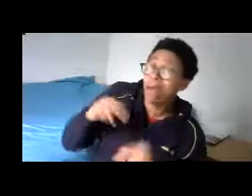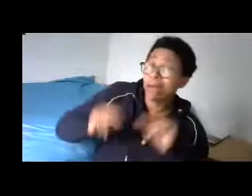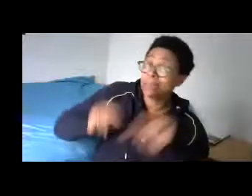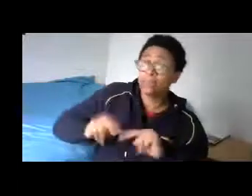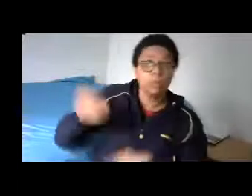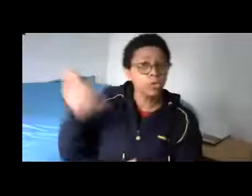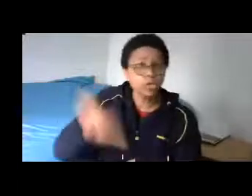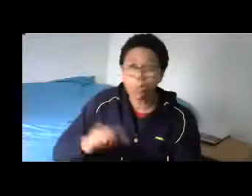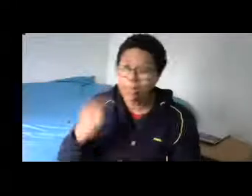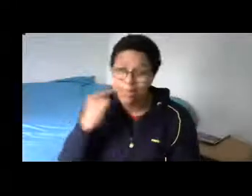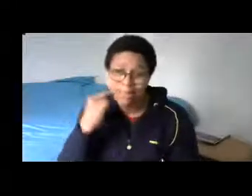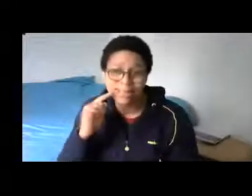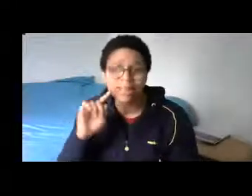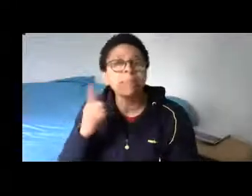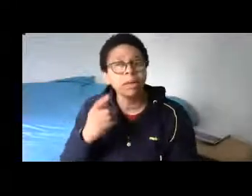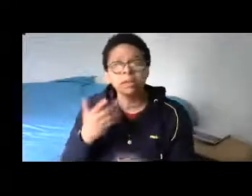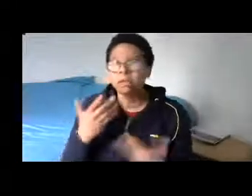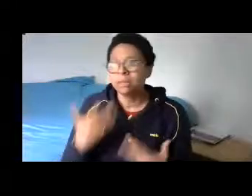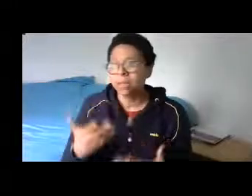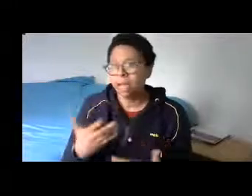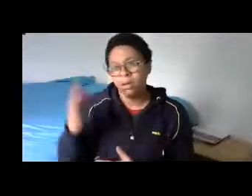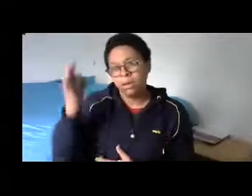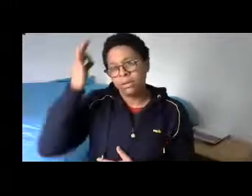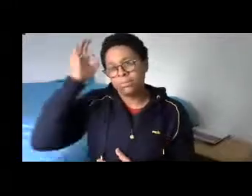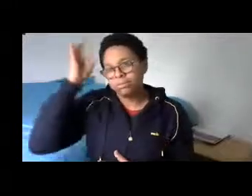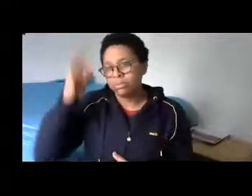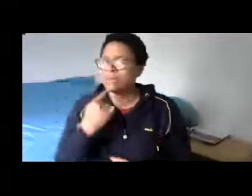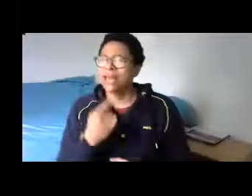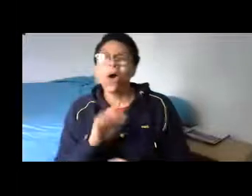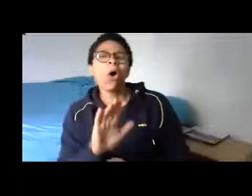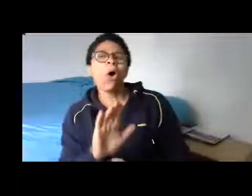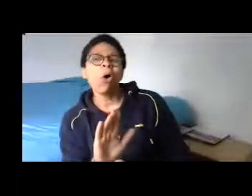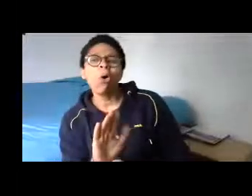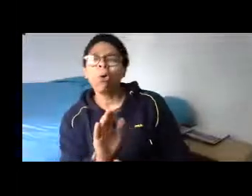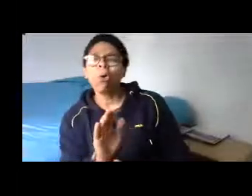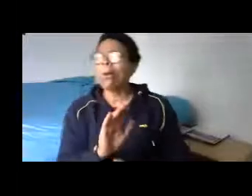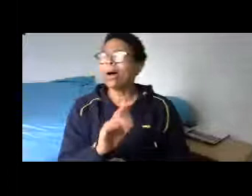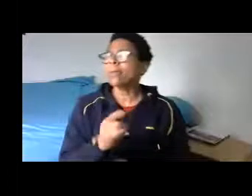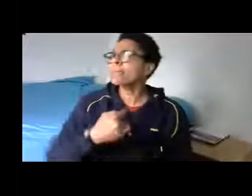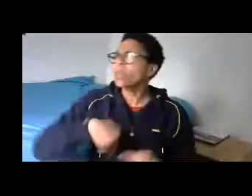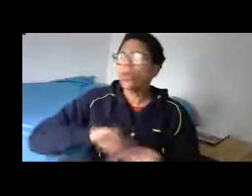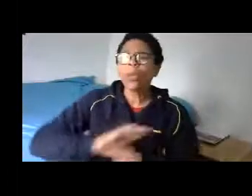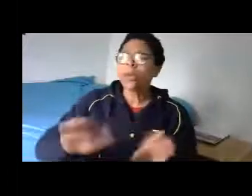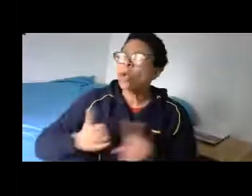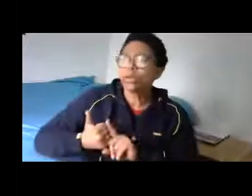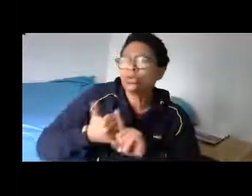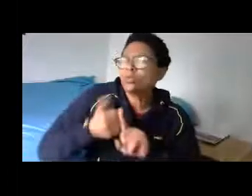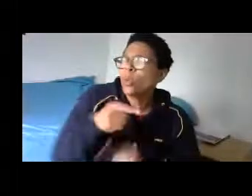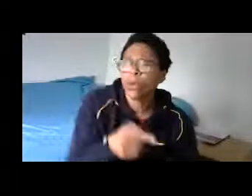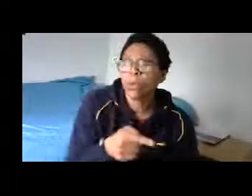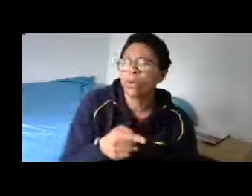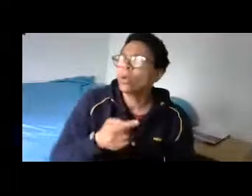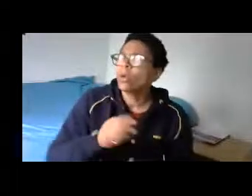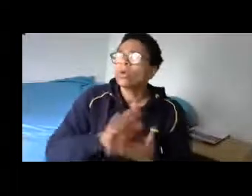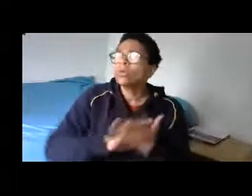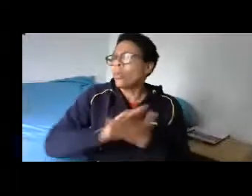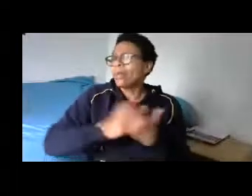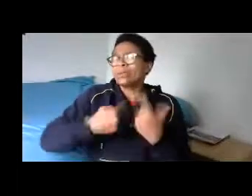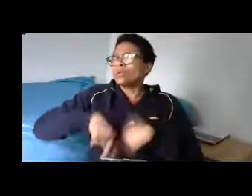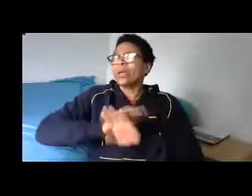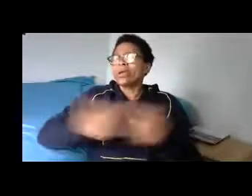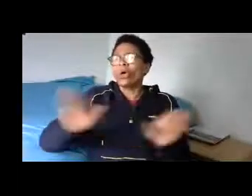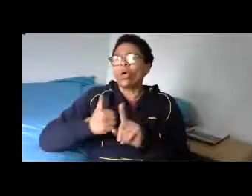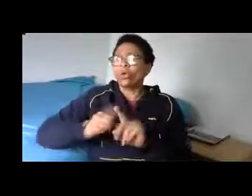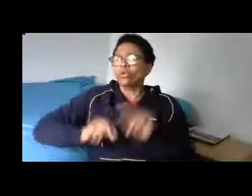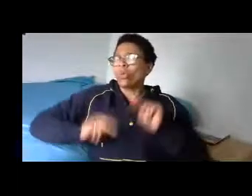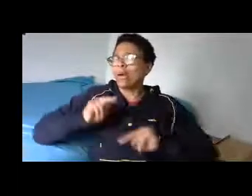of things. For example, say like, oh yeah, well, we're not going to support you anyway, so we're not going to bother assessing